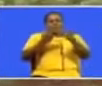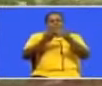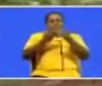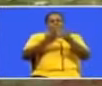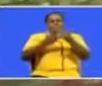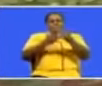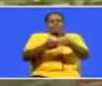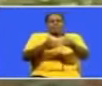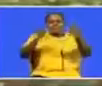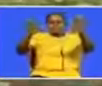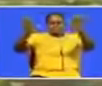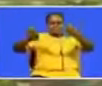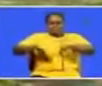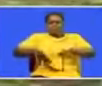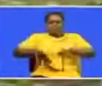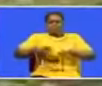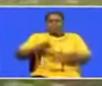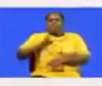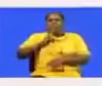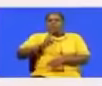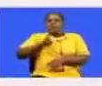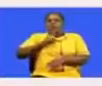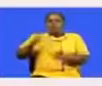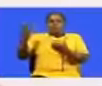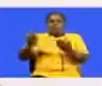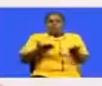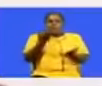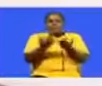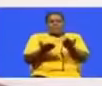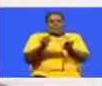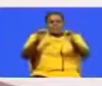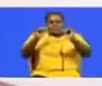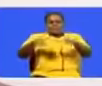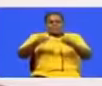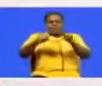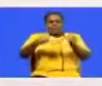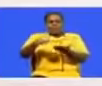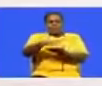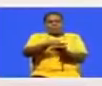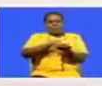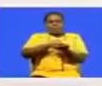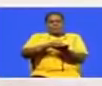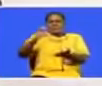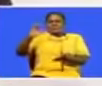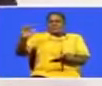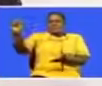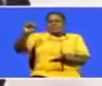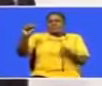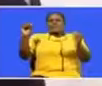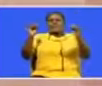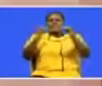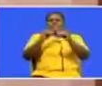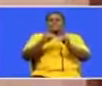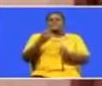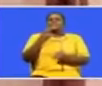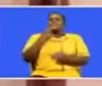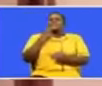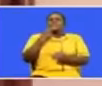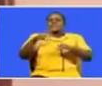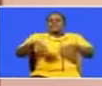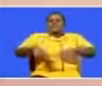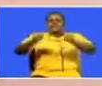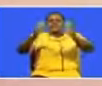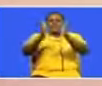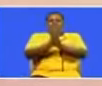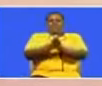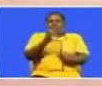Valley had already warned against the importations. Perhaps this could have formed the basis of the cabinet sitting Tuesday, chaired by